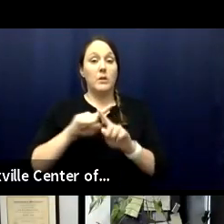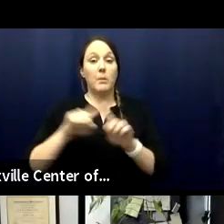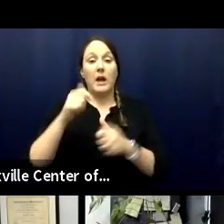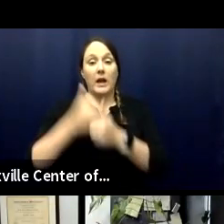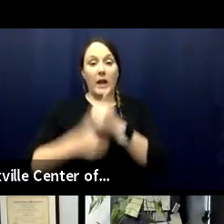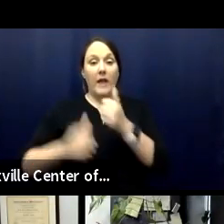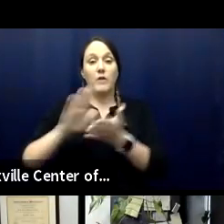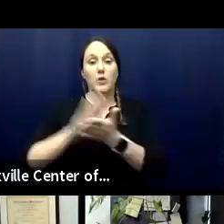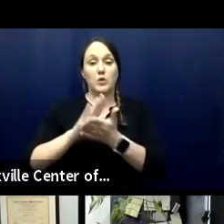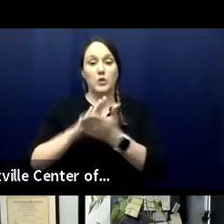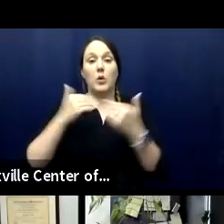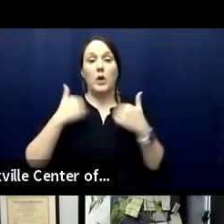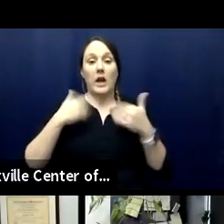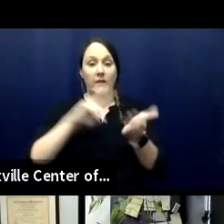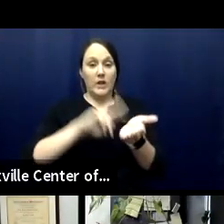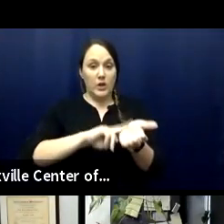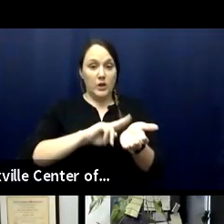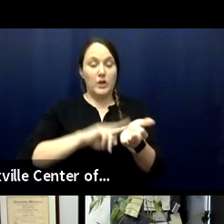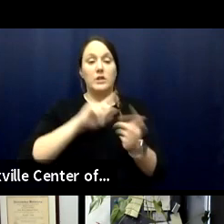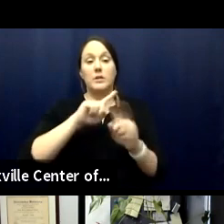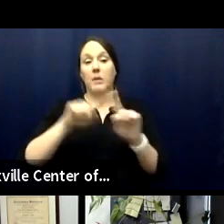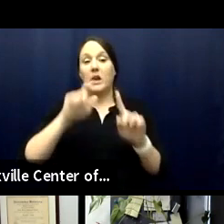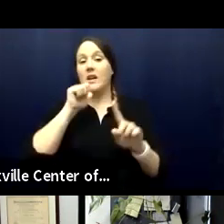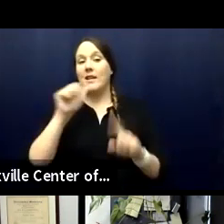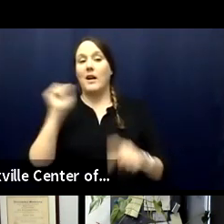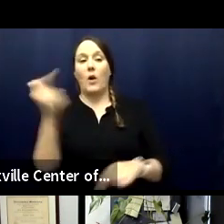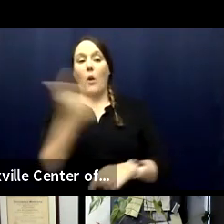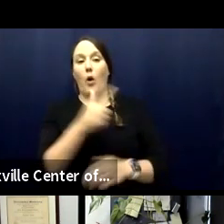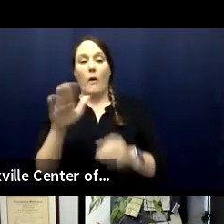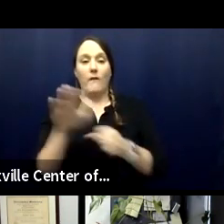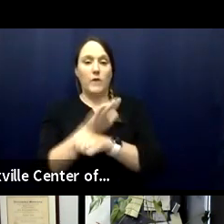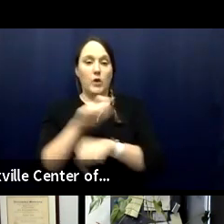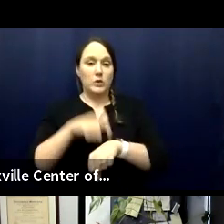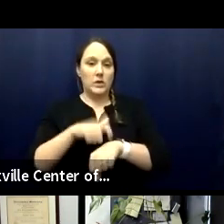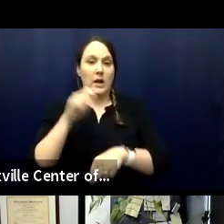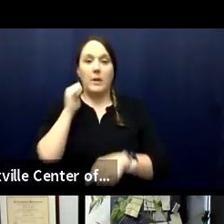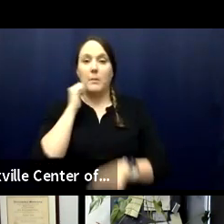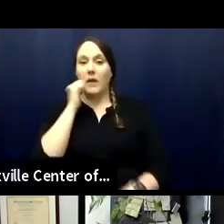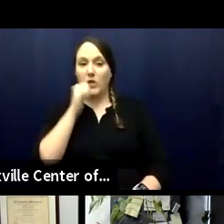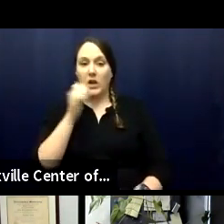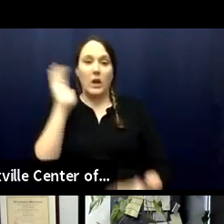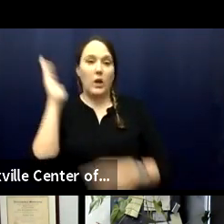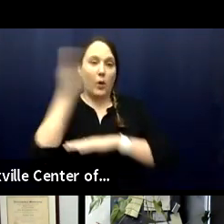nurse, but just not every school has a full-time nurse. They're every day, all day.